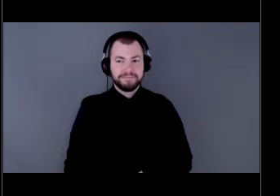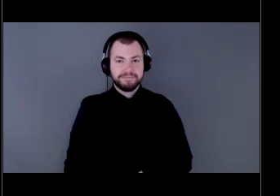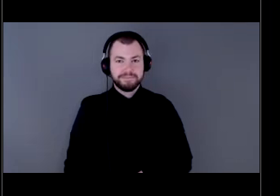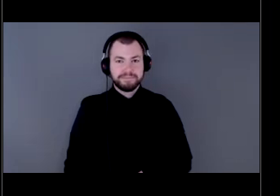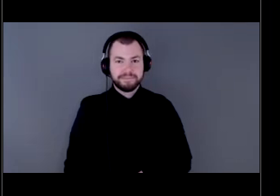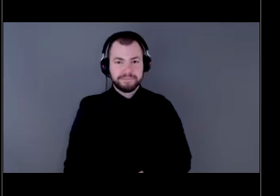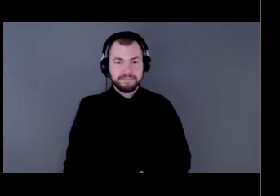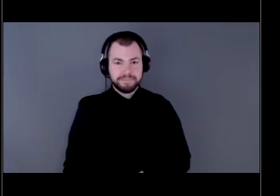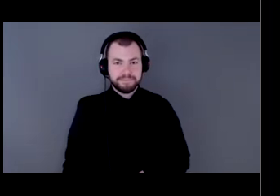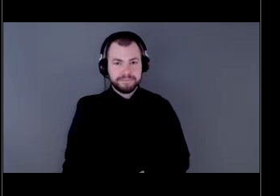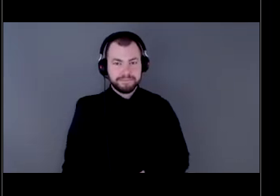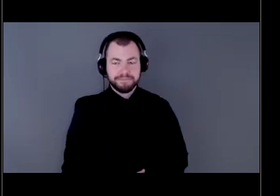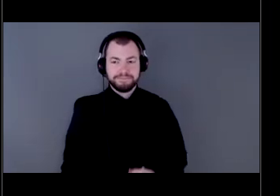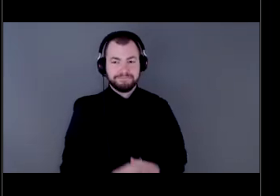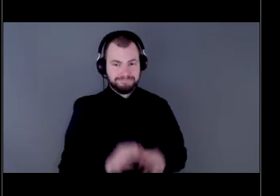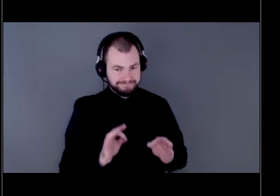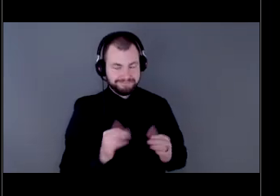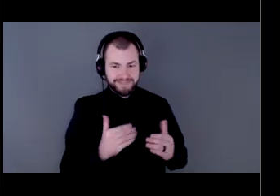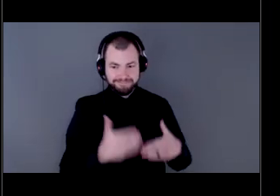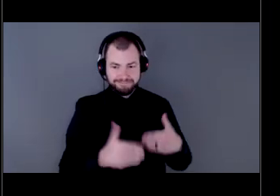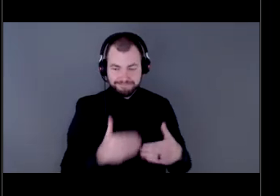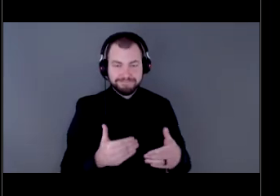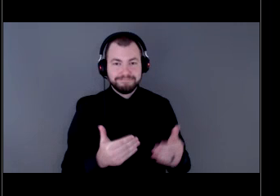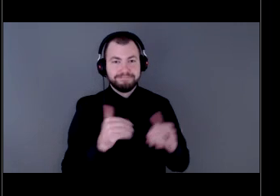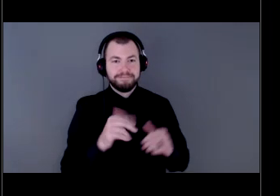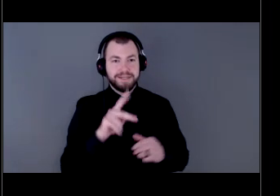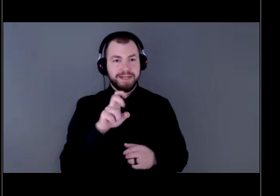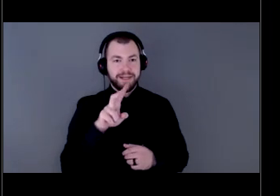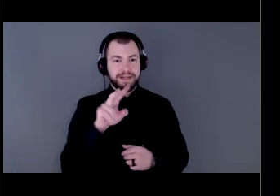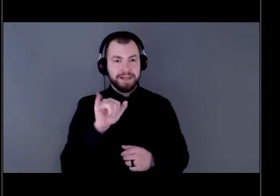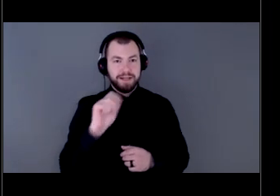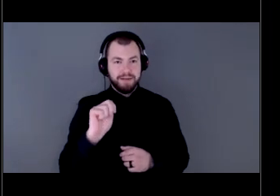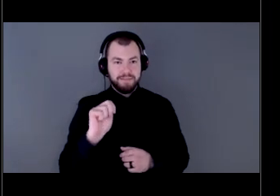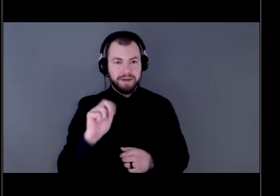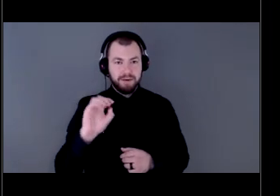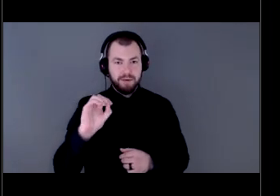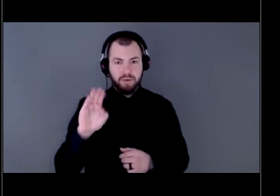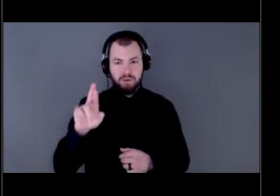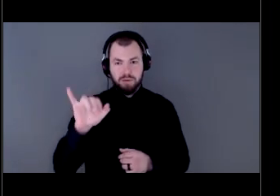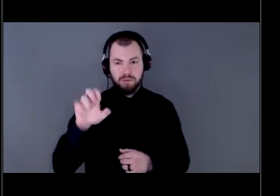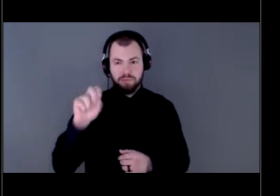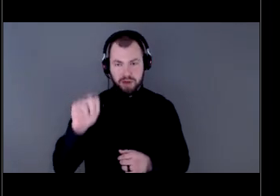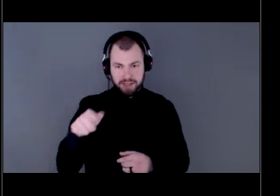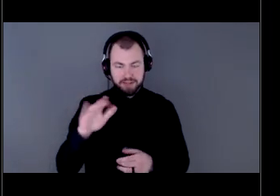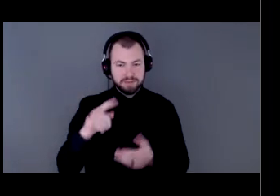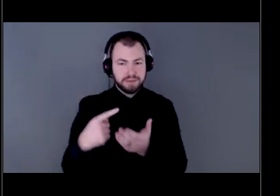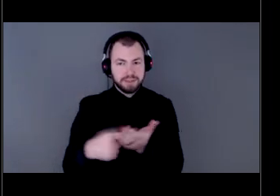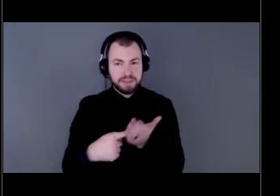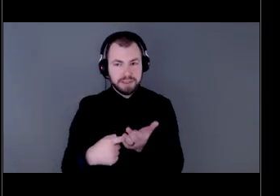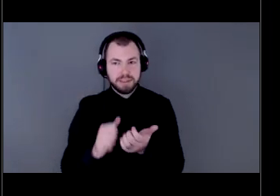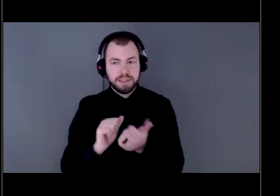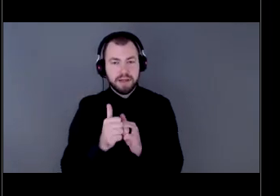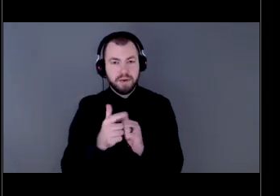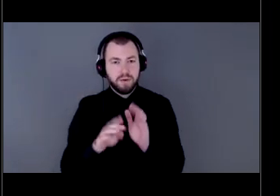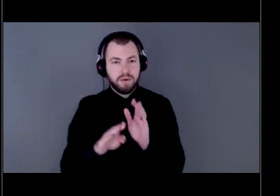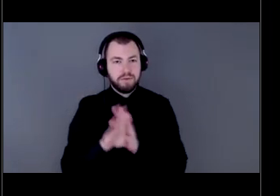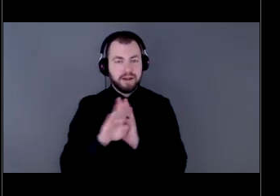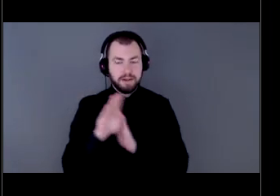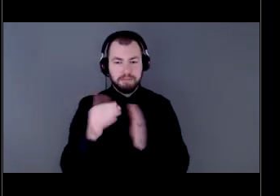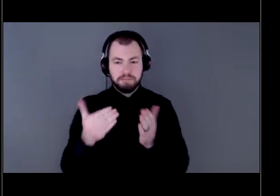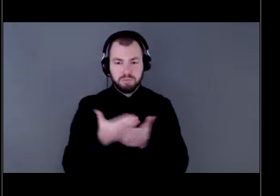Okay, keeping it rolling here. We have Kevin O'Brien, who will be discussing ways to develop new